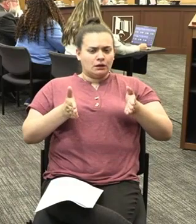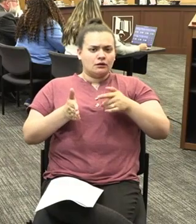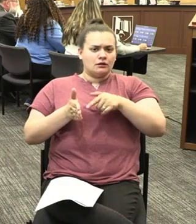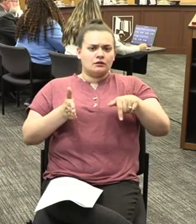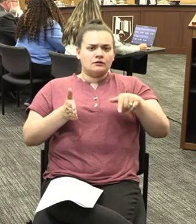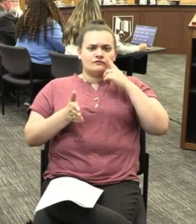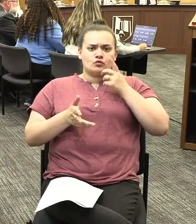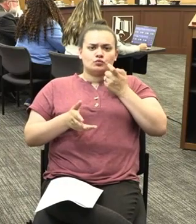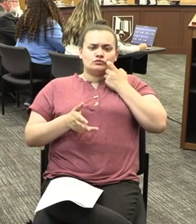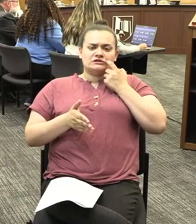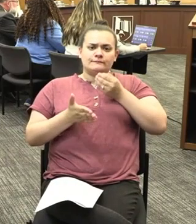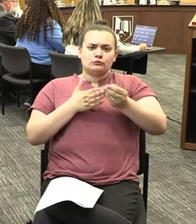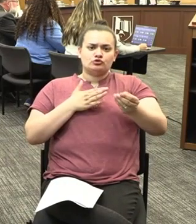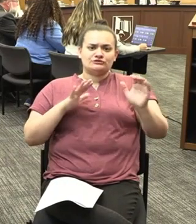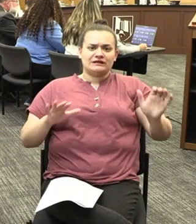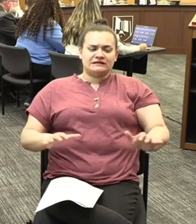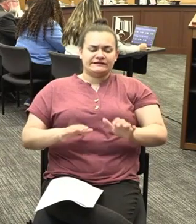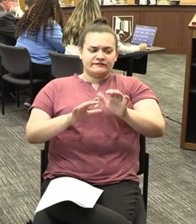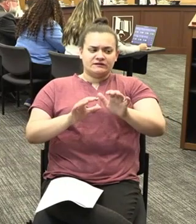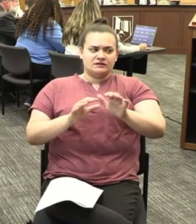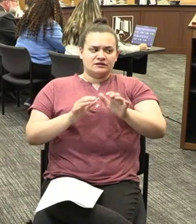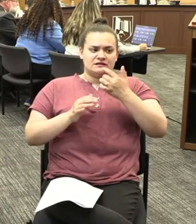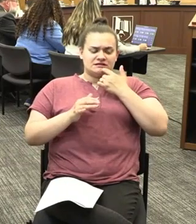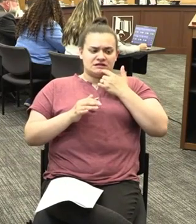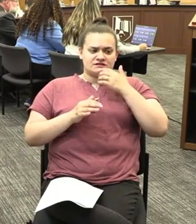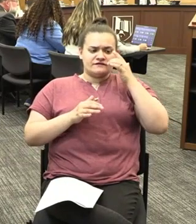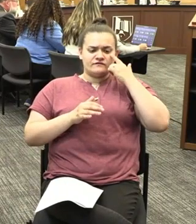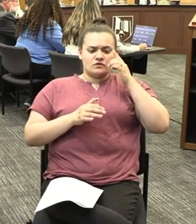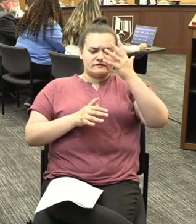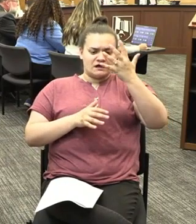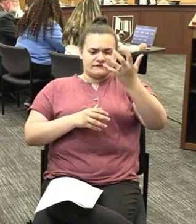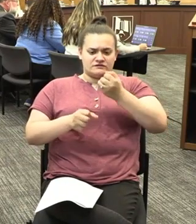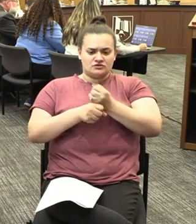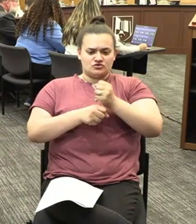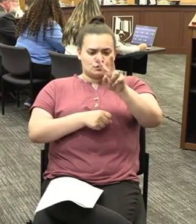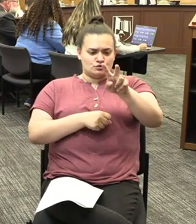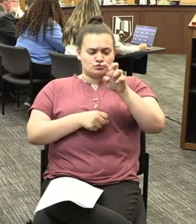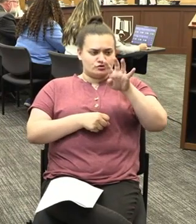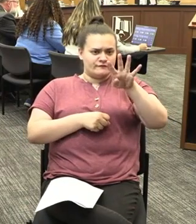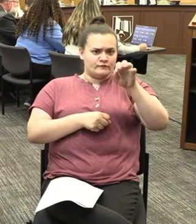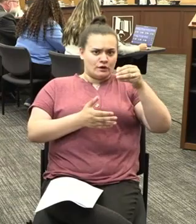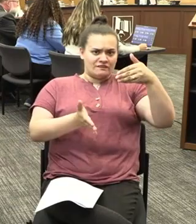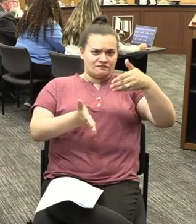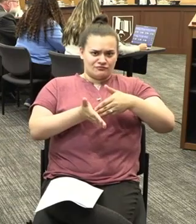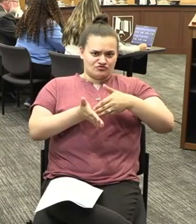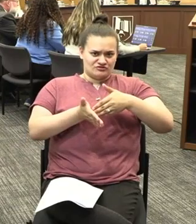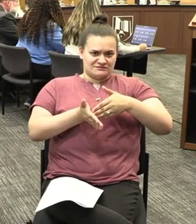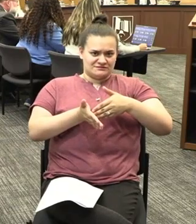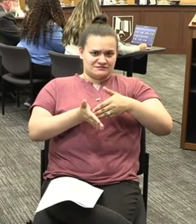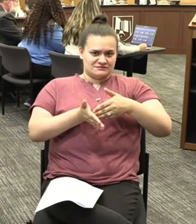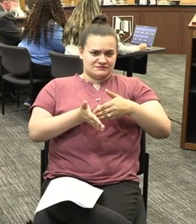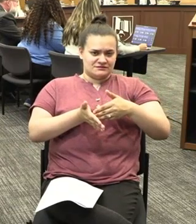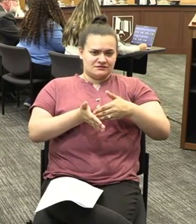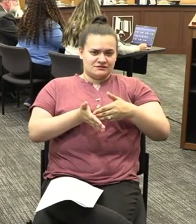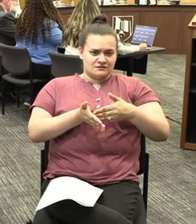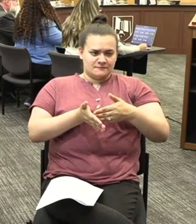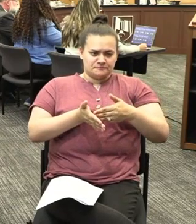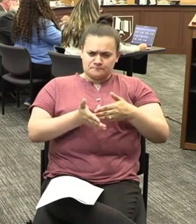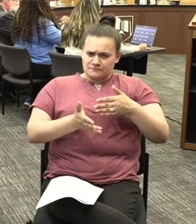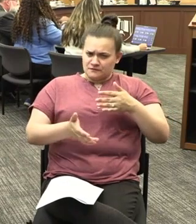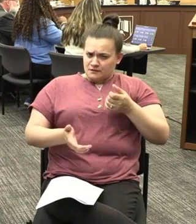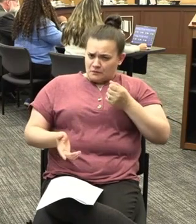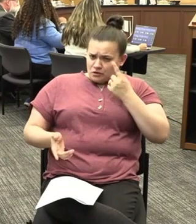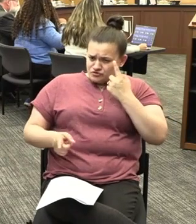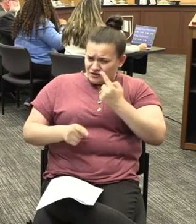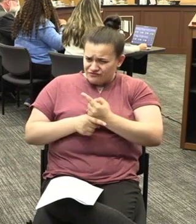recent purchase activity, it says for 5 years, it was 240,000. So am I understanding